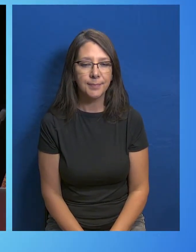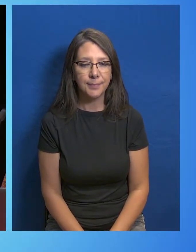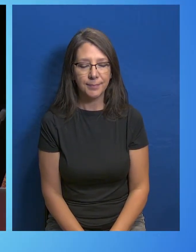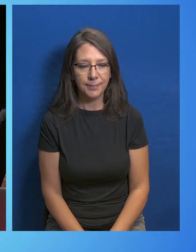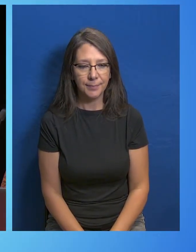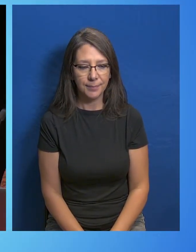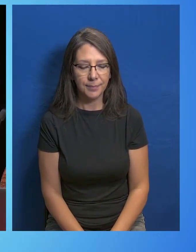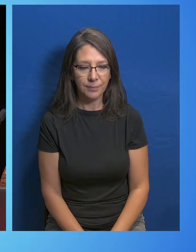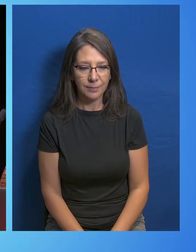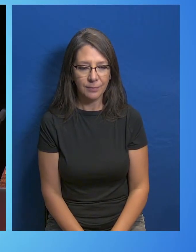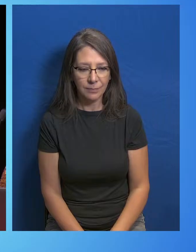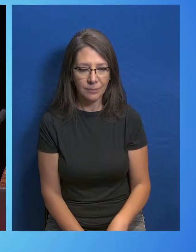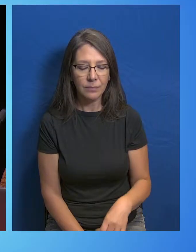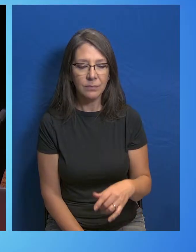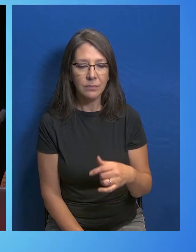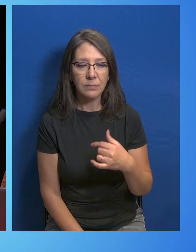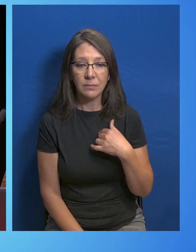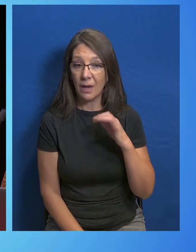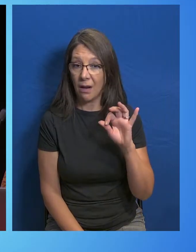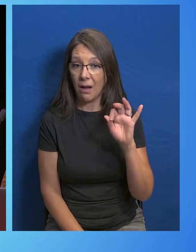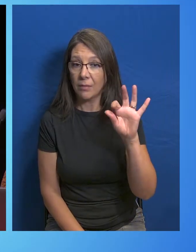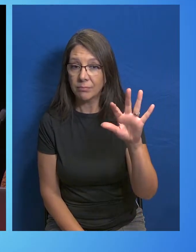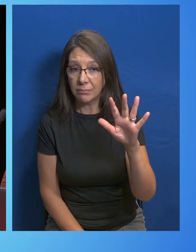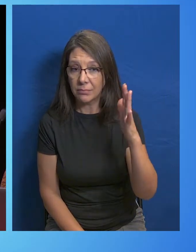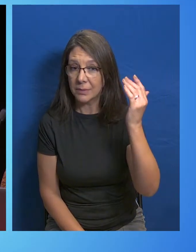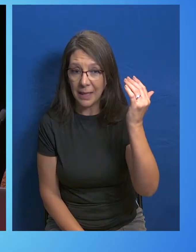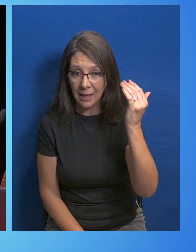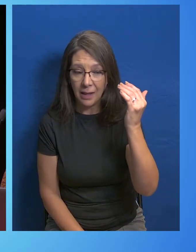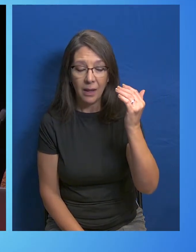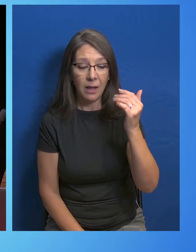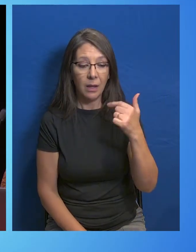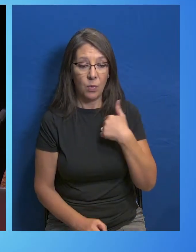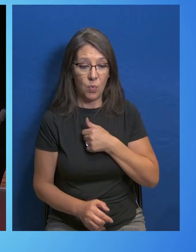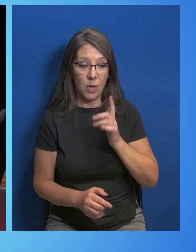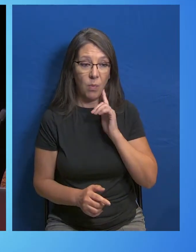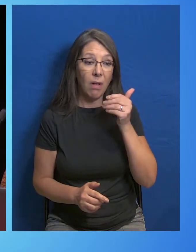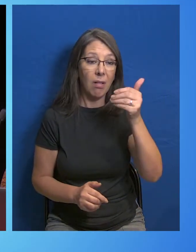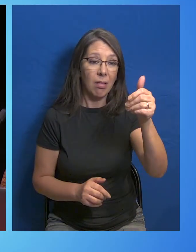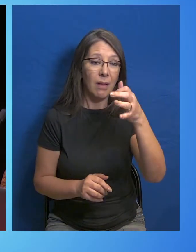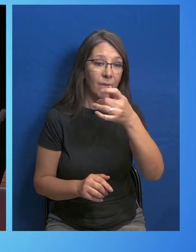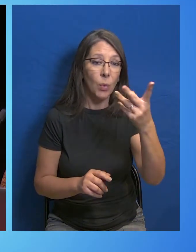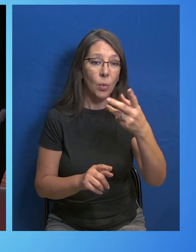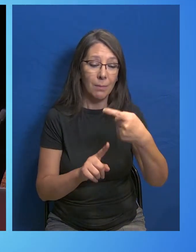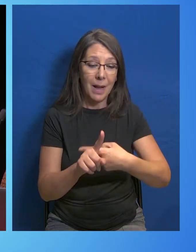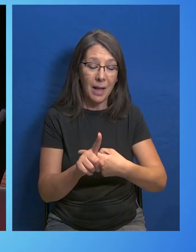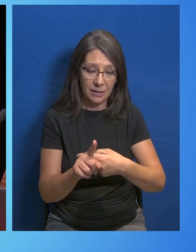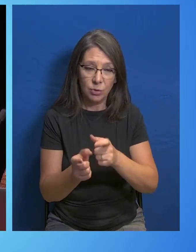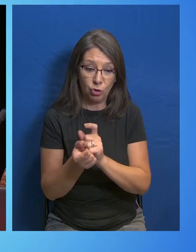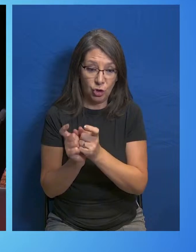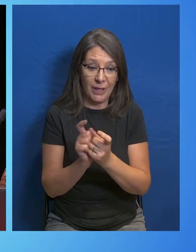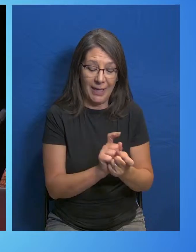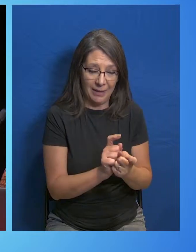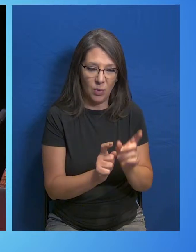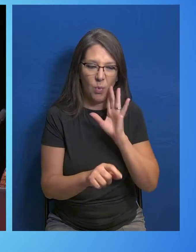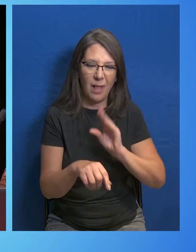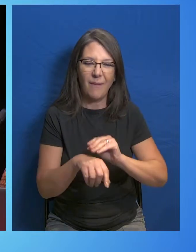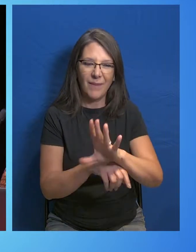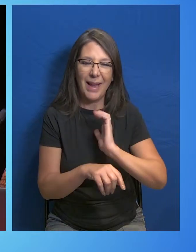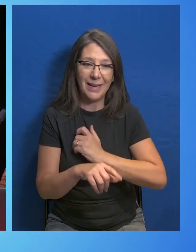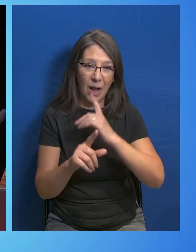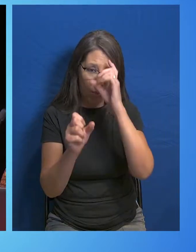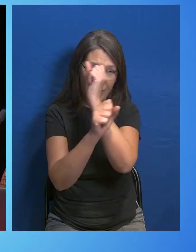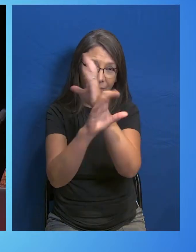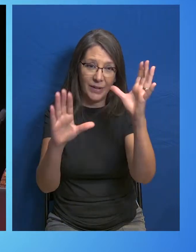I bring this up because the changes we make in the next few months will affect the vision that we present to the legislature in